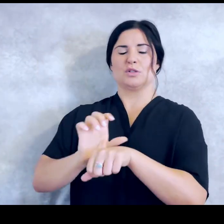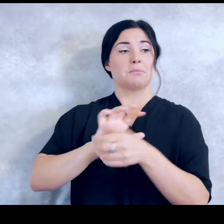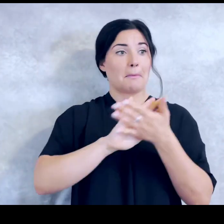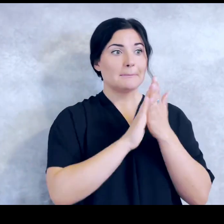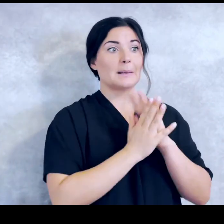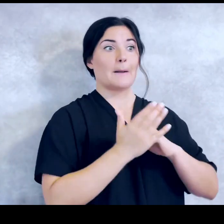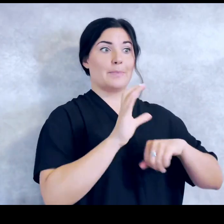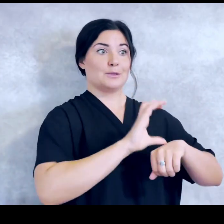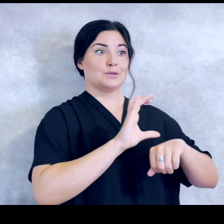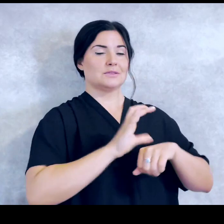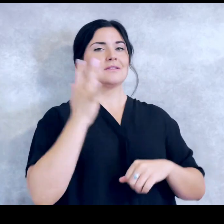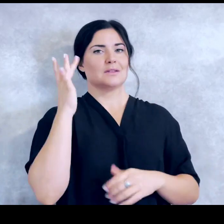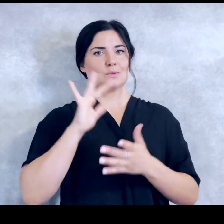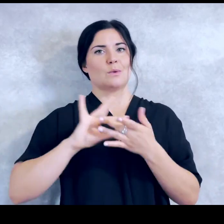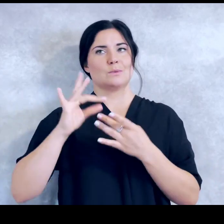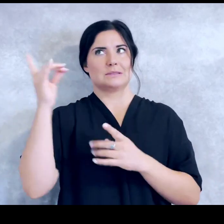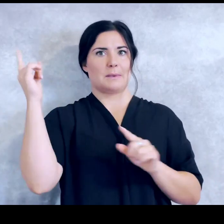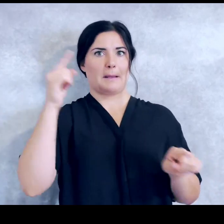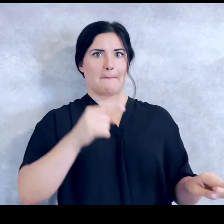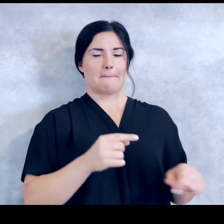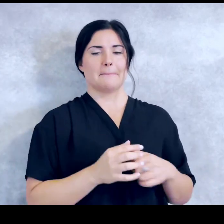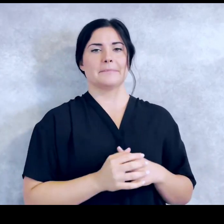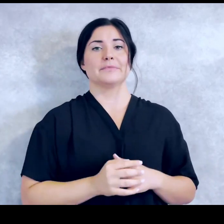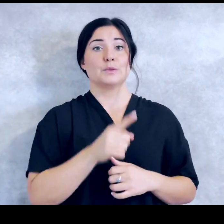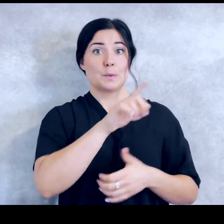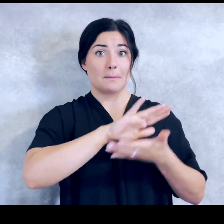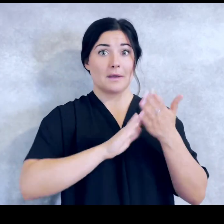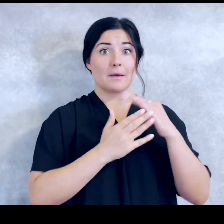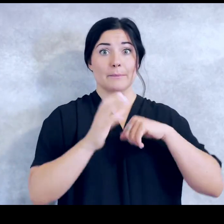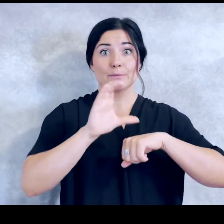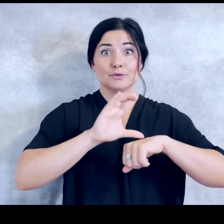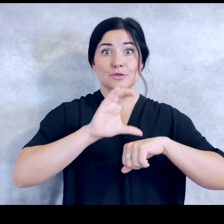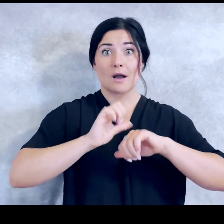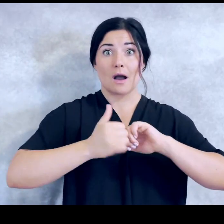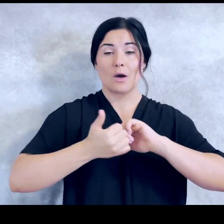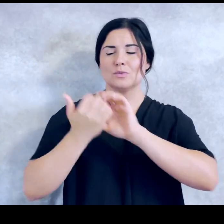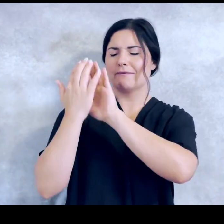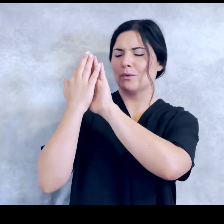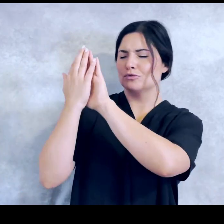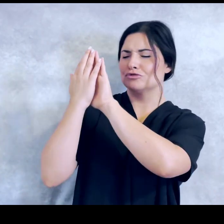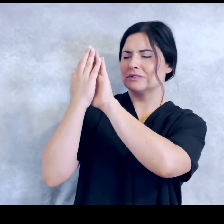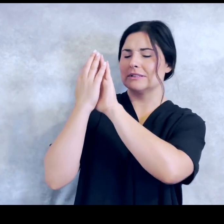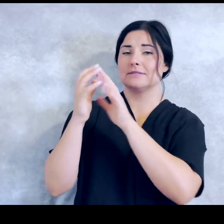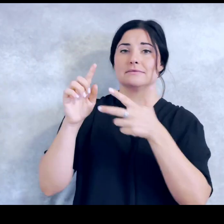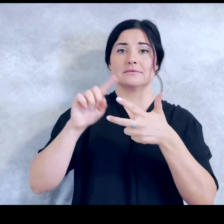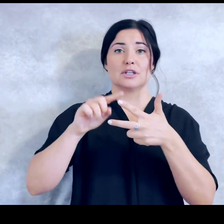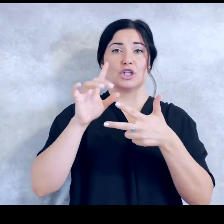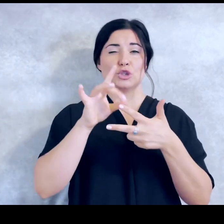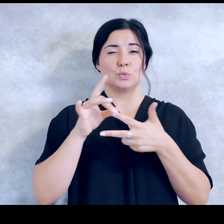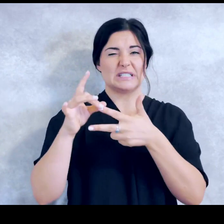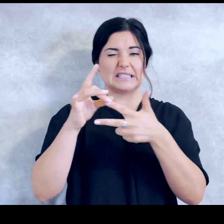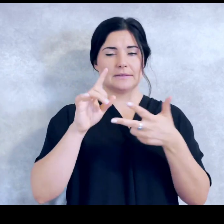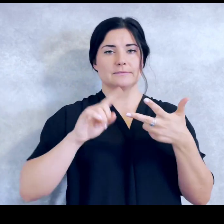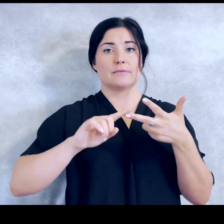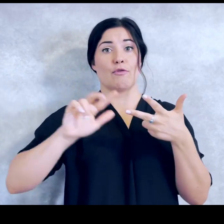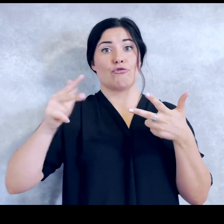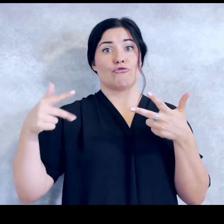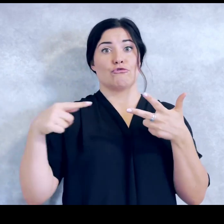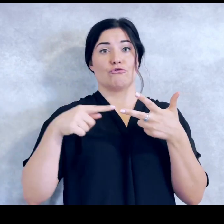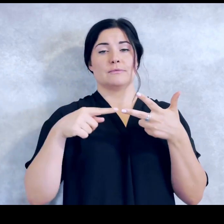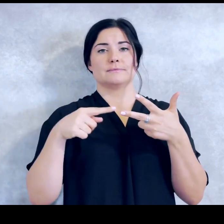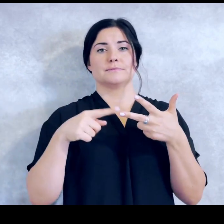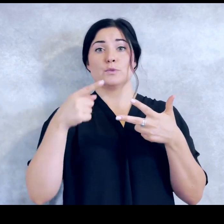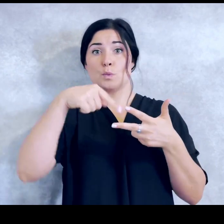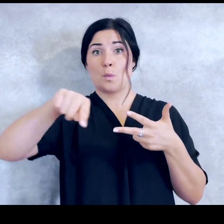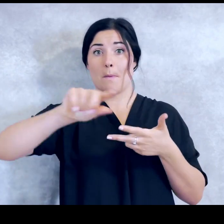do church, but be the church. We become the church through devotion, and we become the church through unity. Here's number